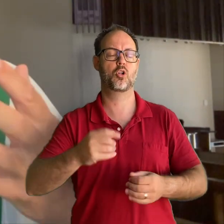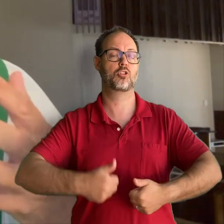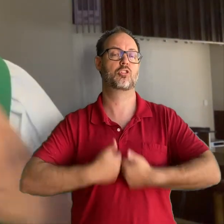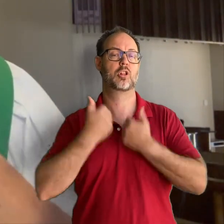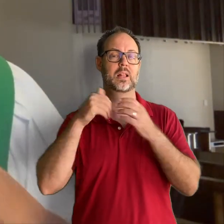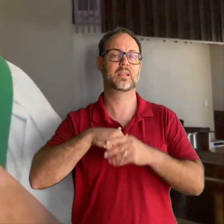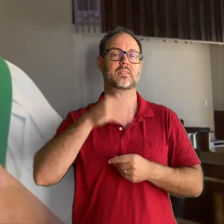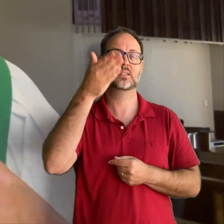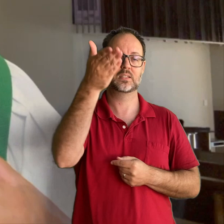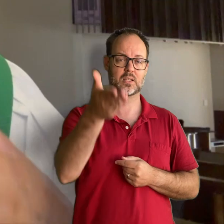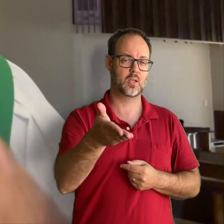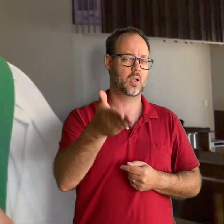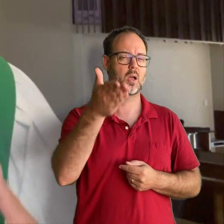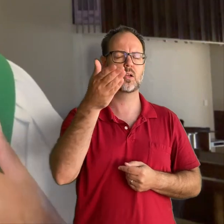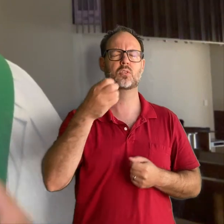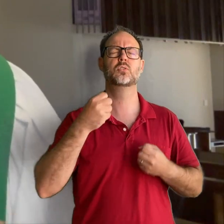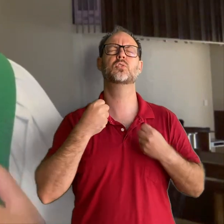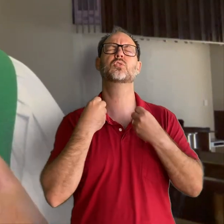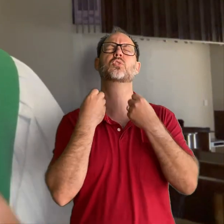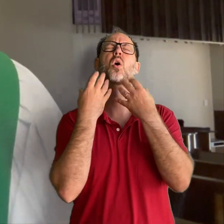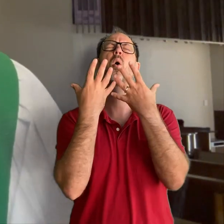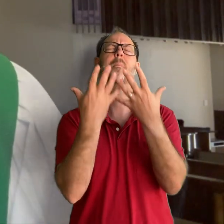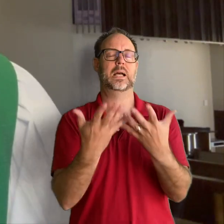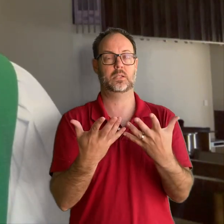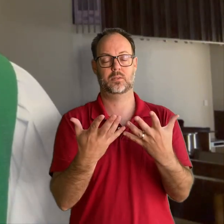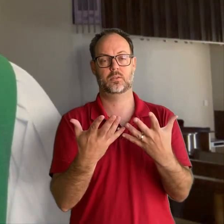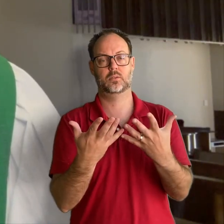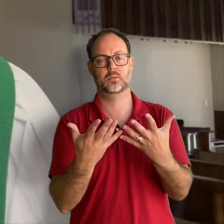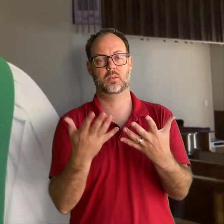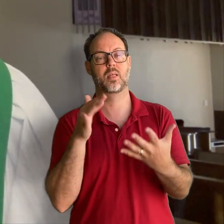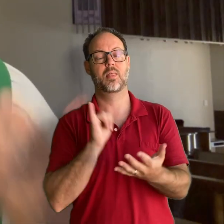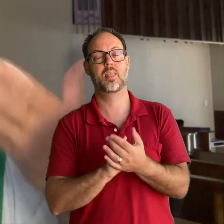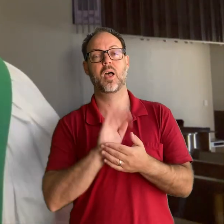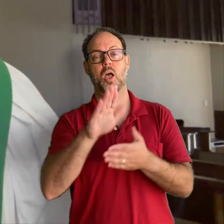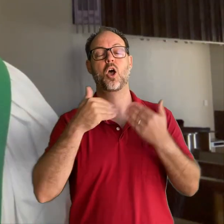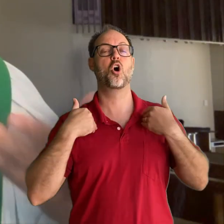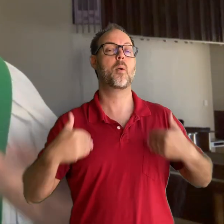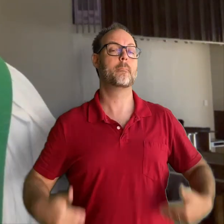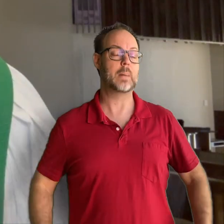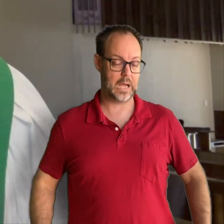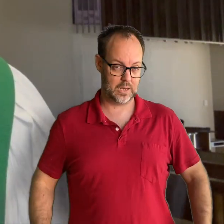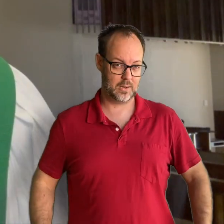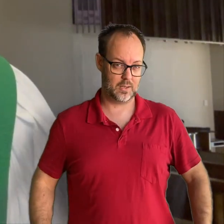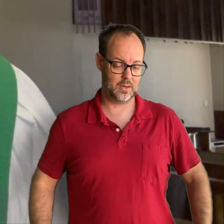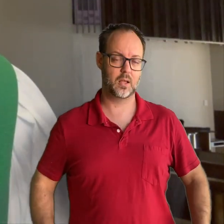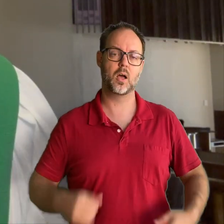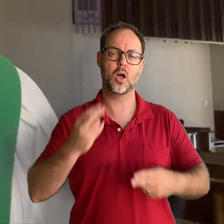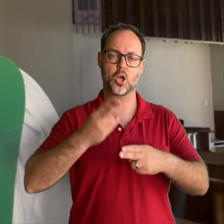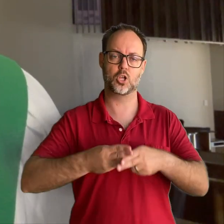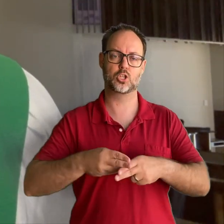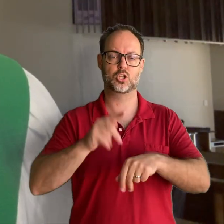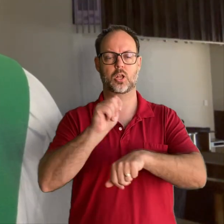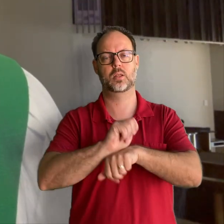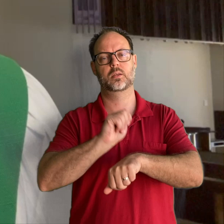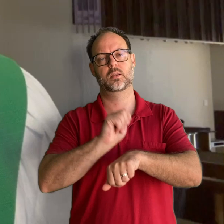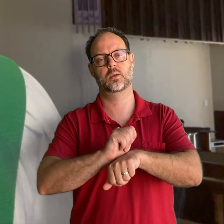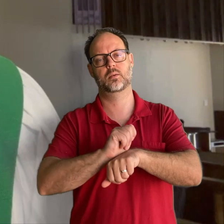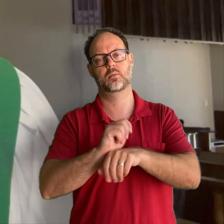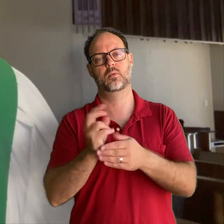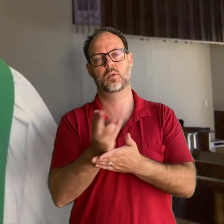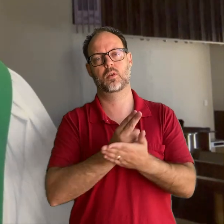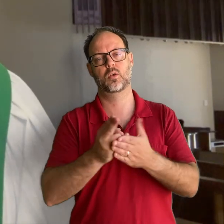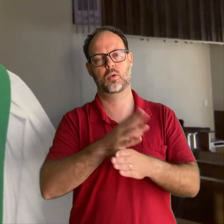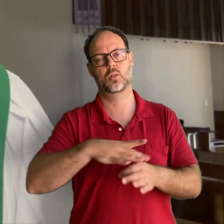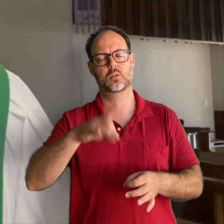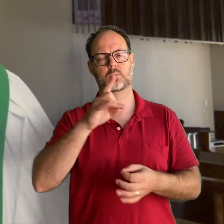Spirit lives within you so much so that your body is called a temple of